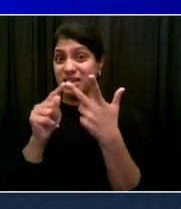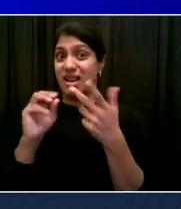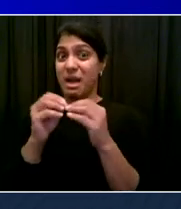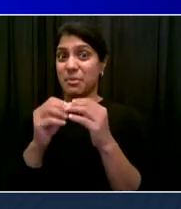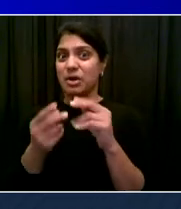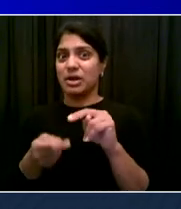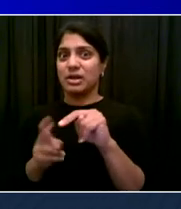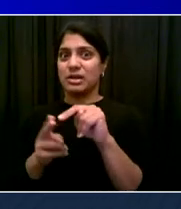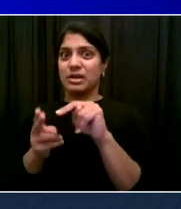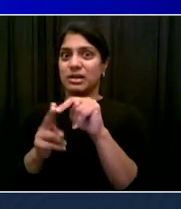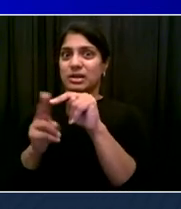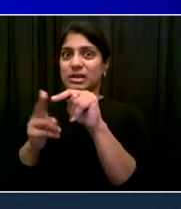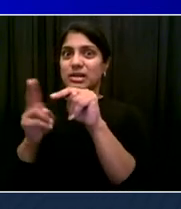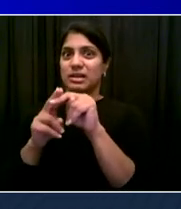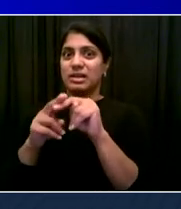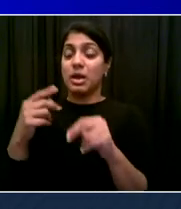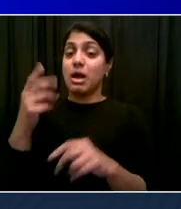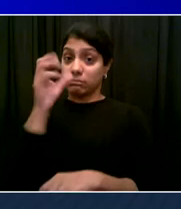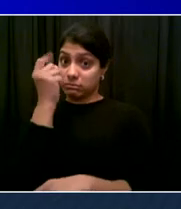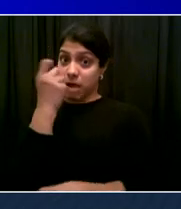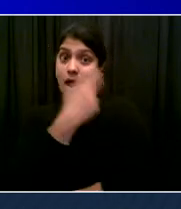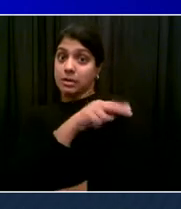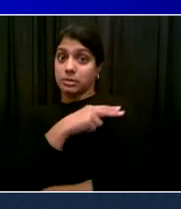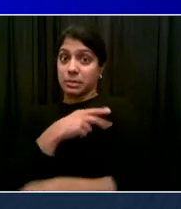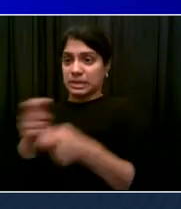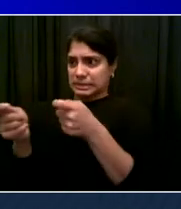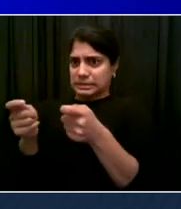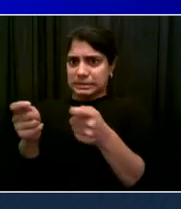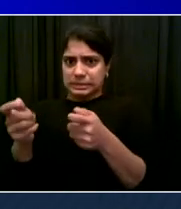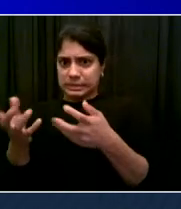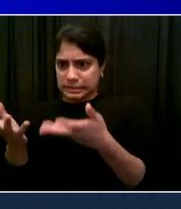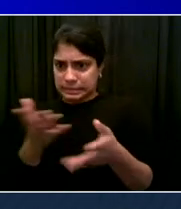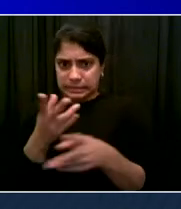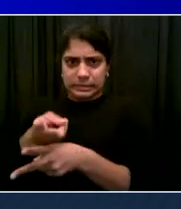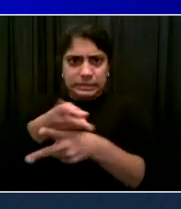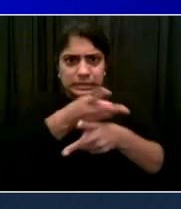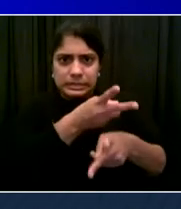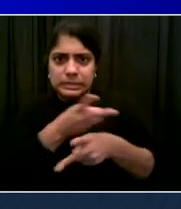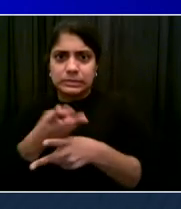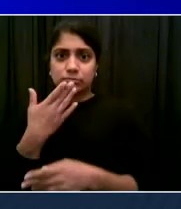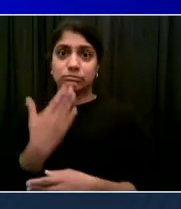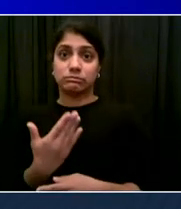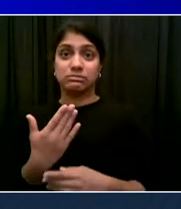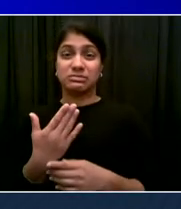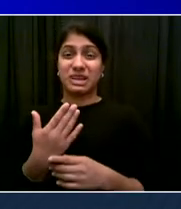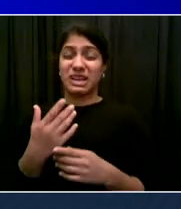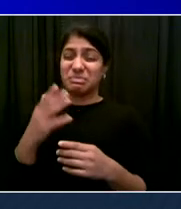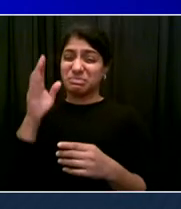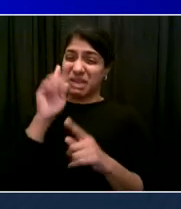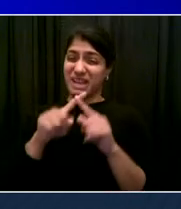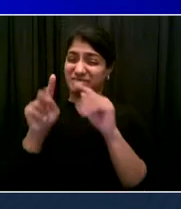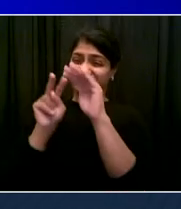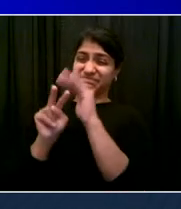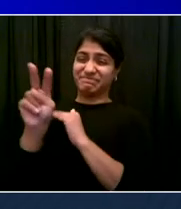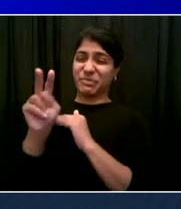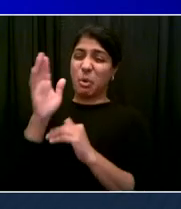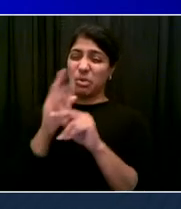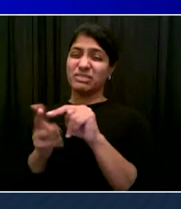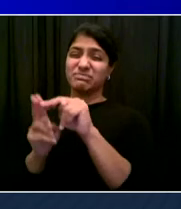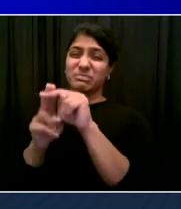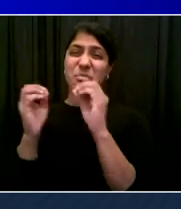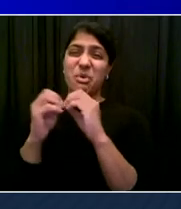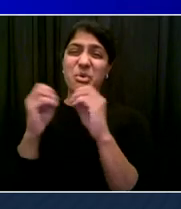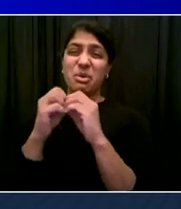but this is going to be an intense few weeks. We got to get ready for that. And then number three, new reported cases on a 7-day average. And this